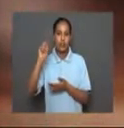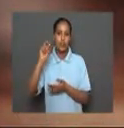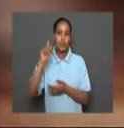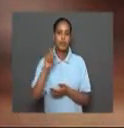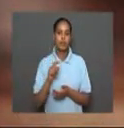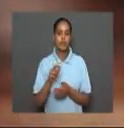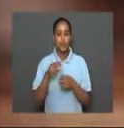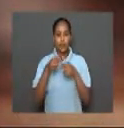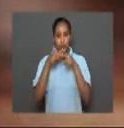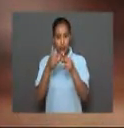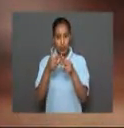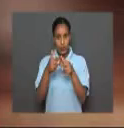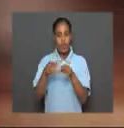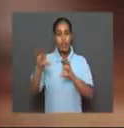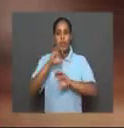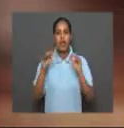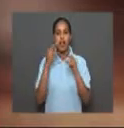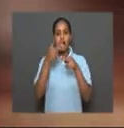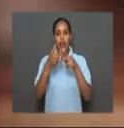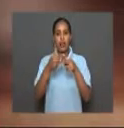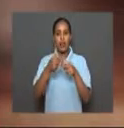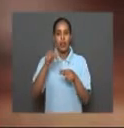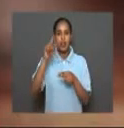Teflon, known by the chemical name